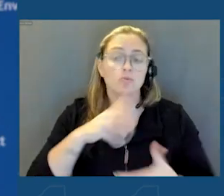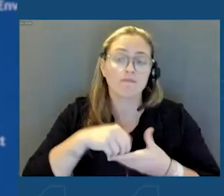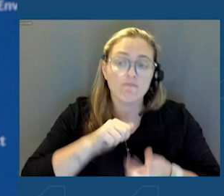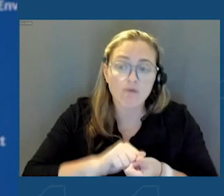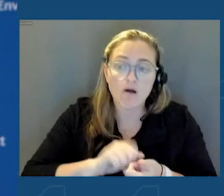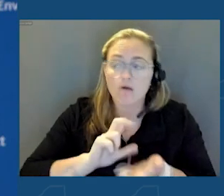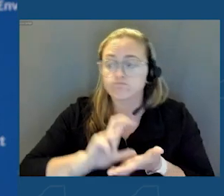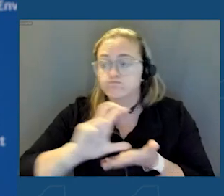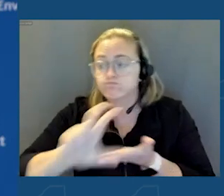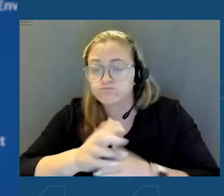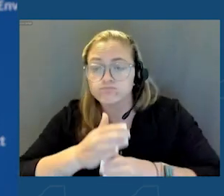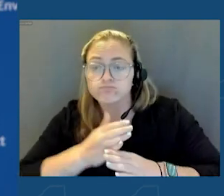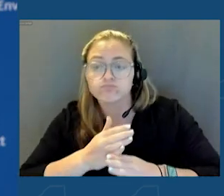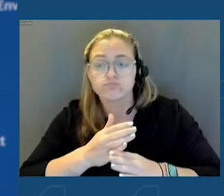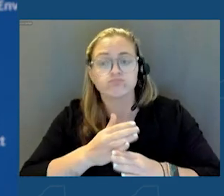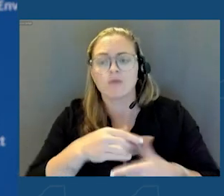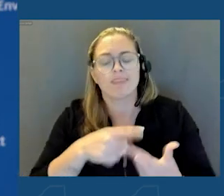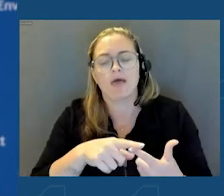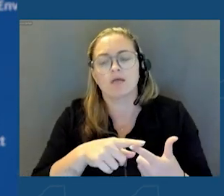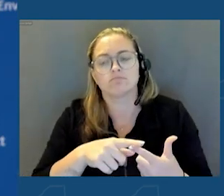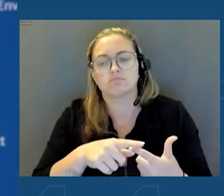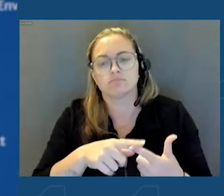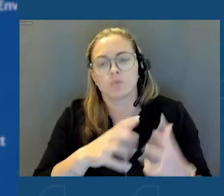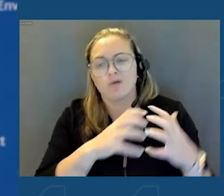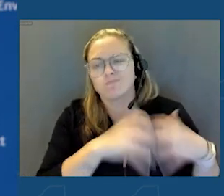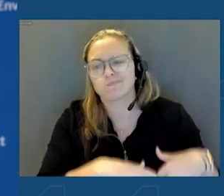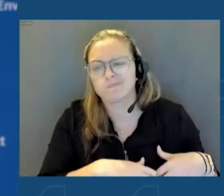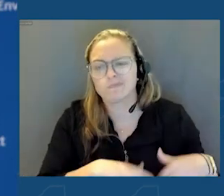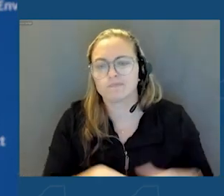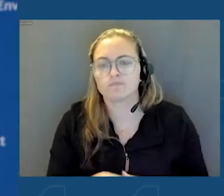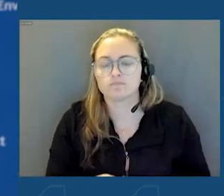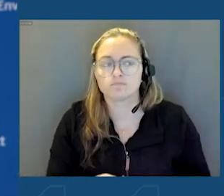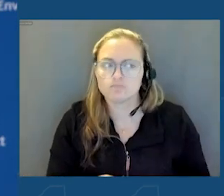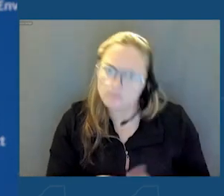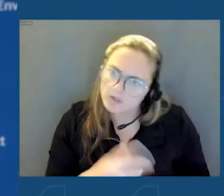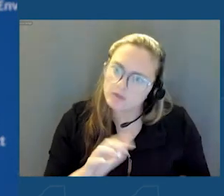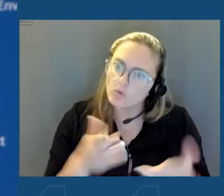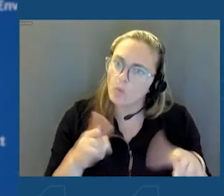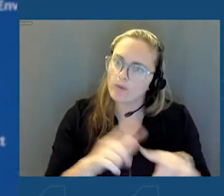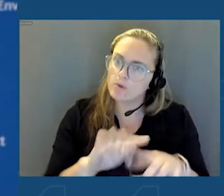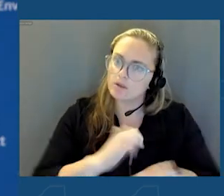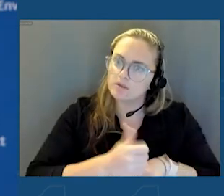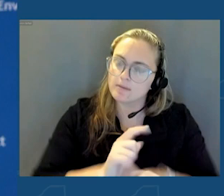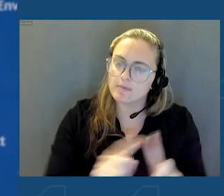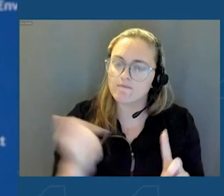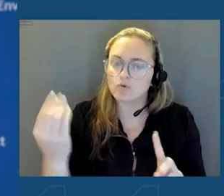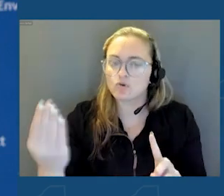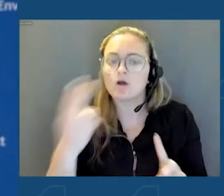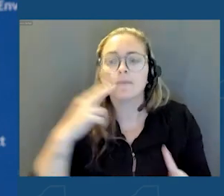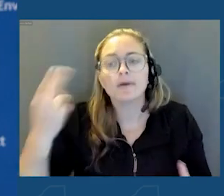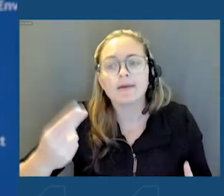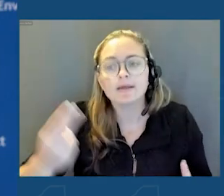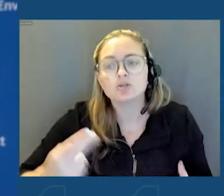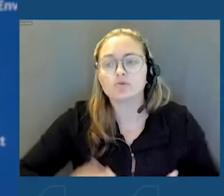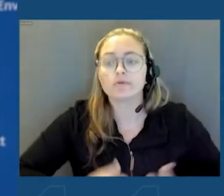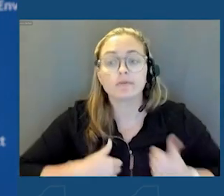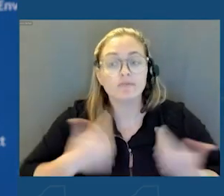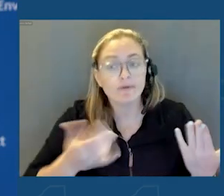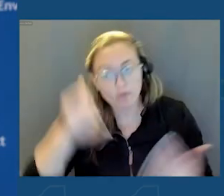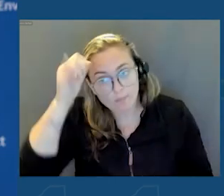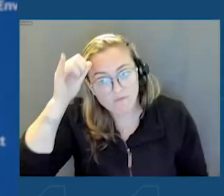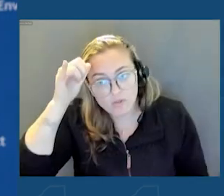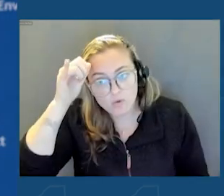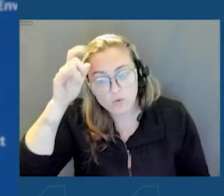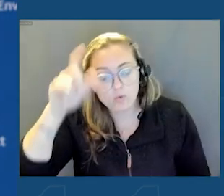them. Also, we're looking at this as a job-creating opportunity. Again, those who have that history of living in Buffalo, when